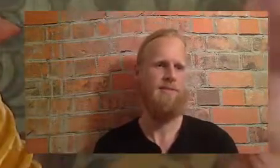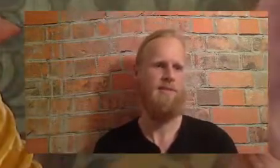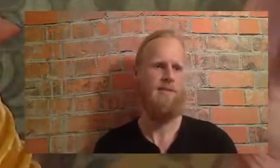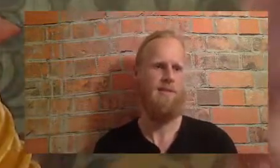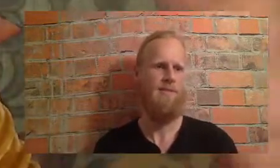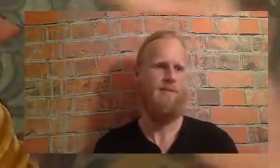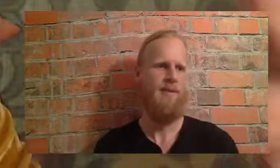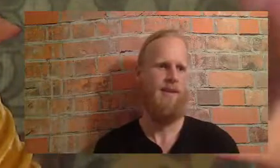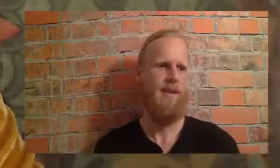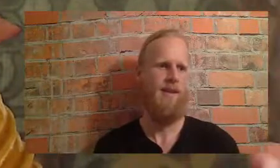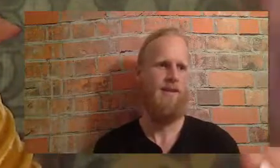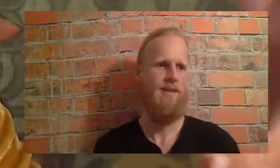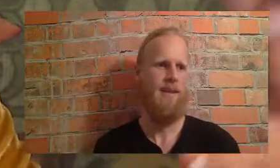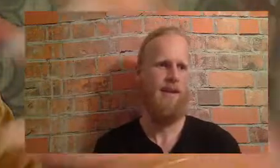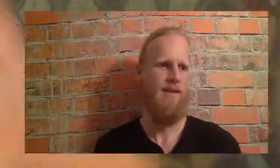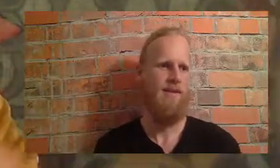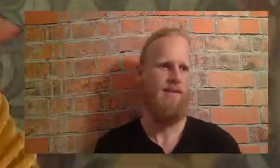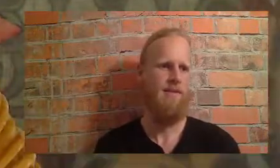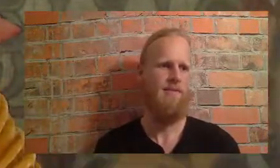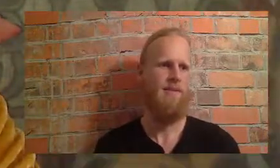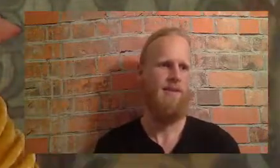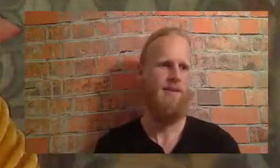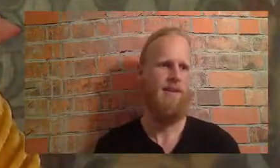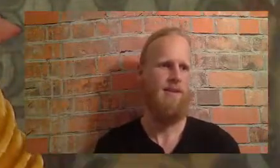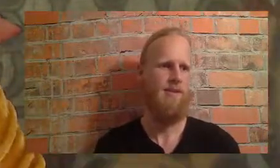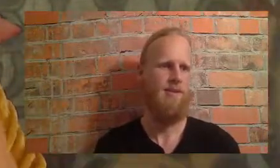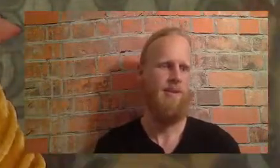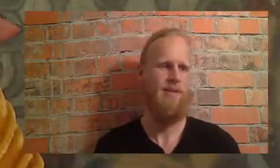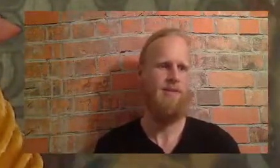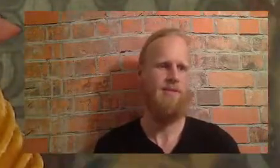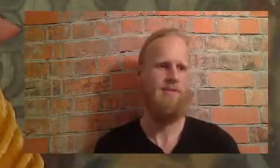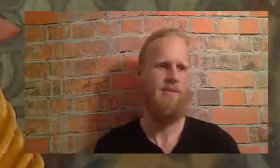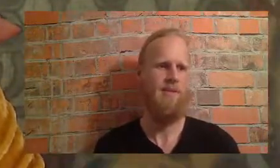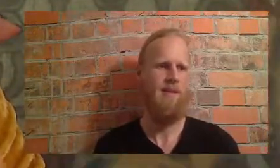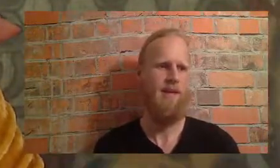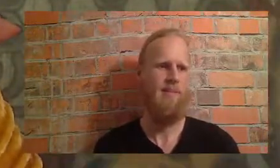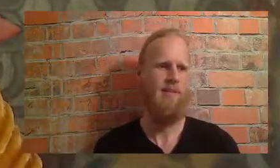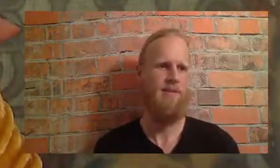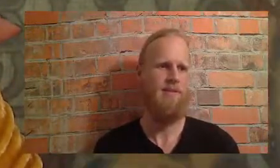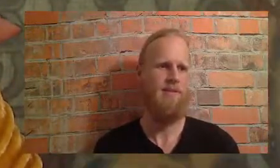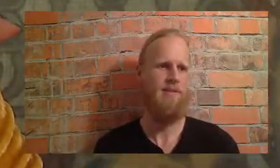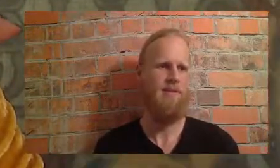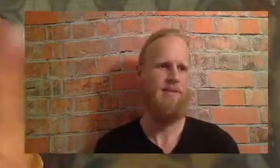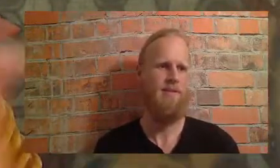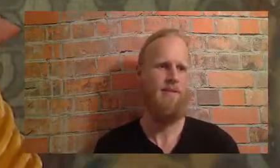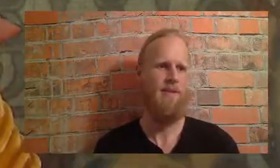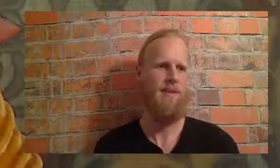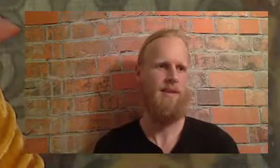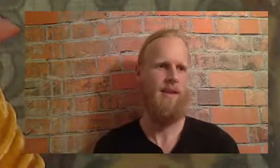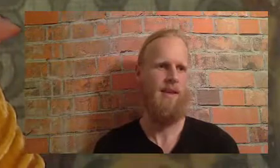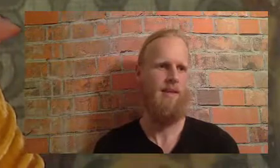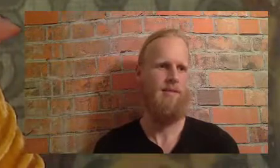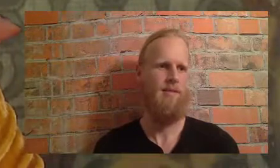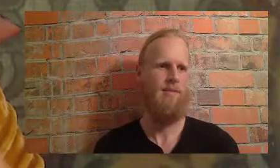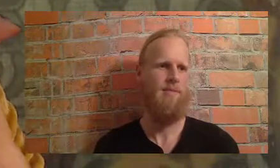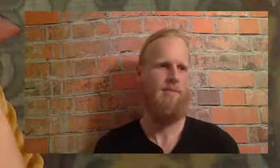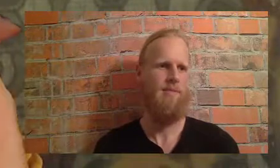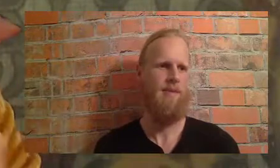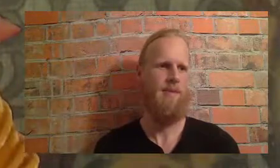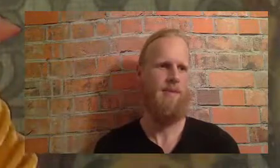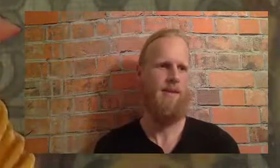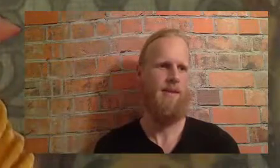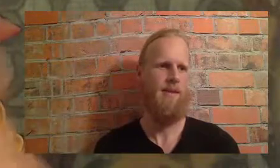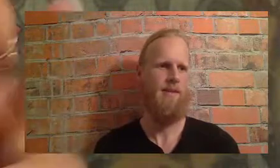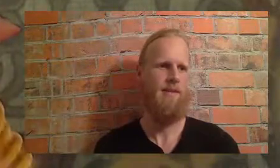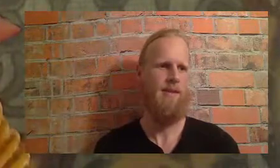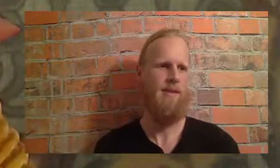we humans can pick it up. That also happens a lot with inventors and inventions. People will file patents